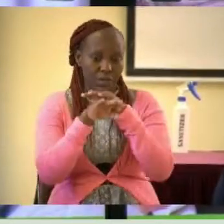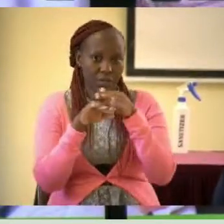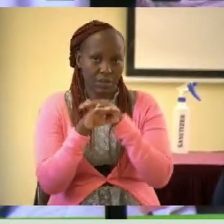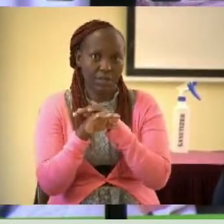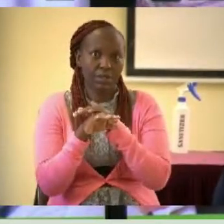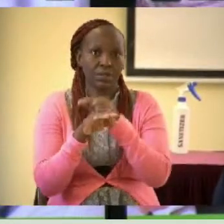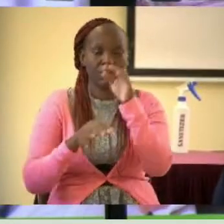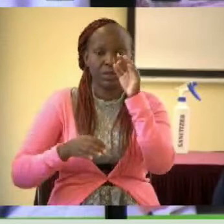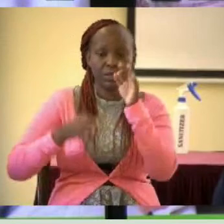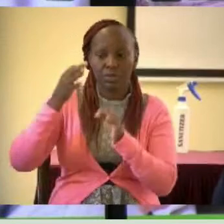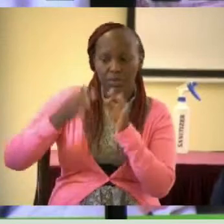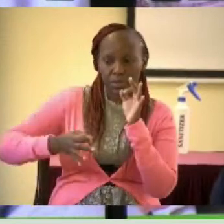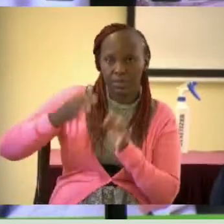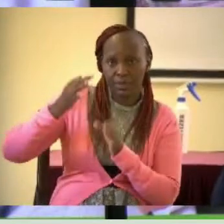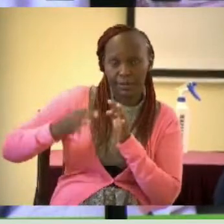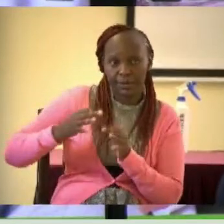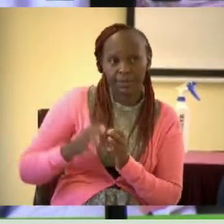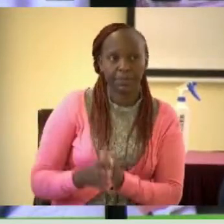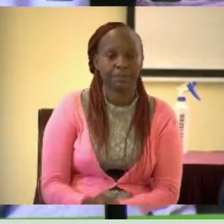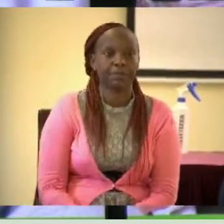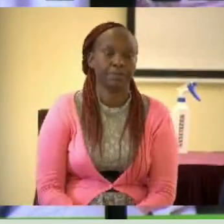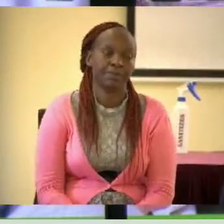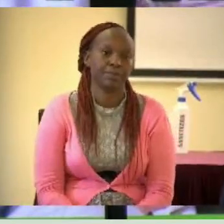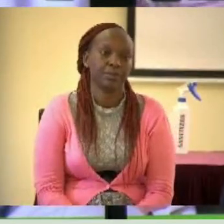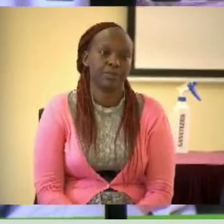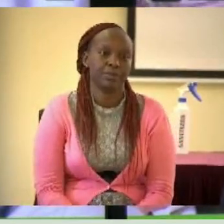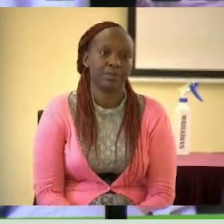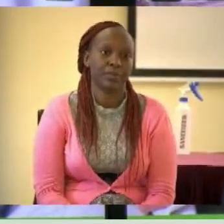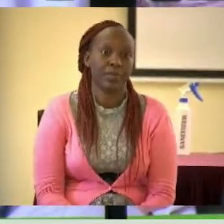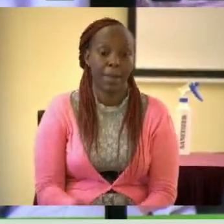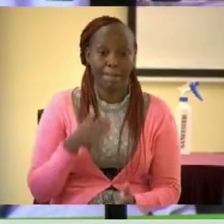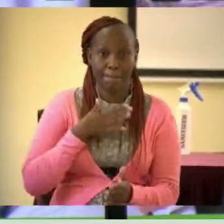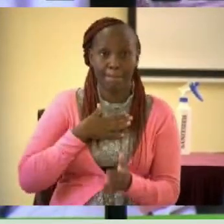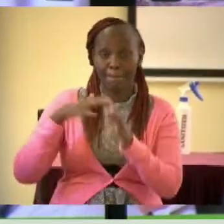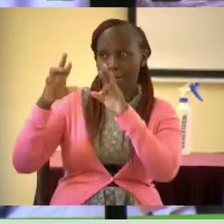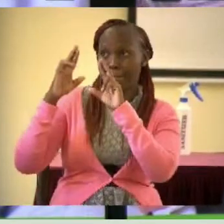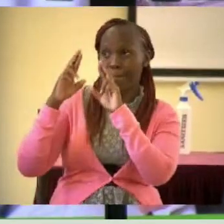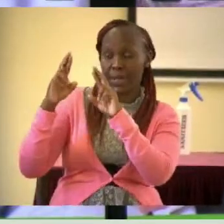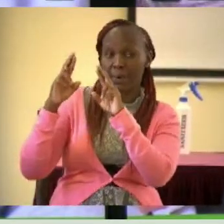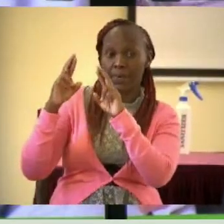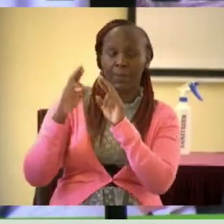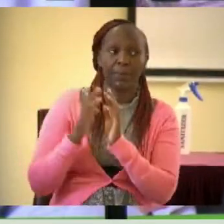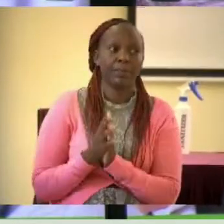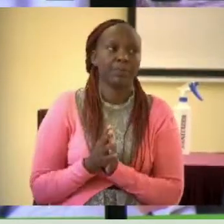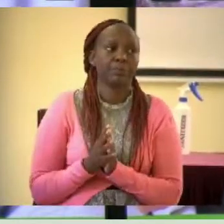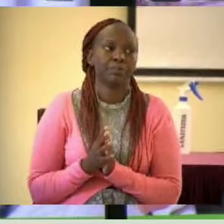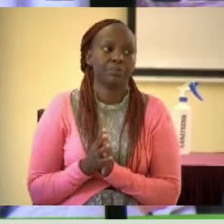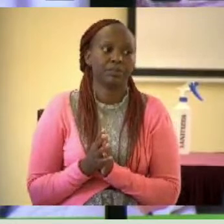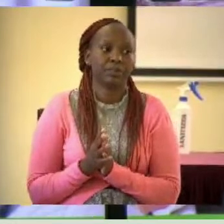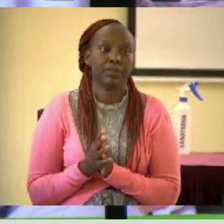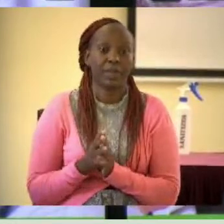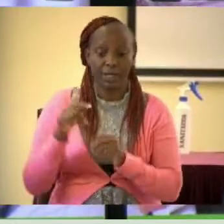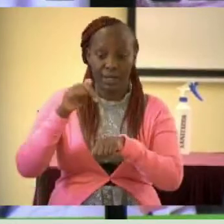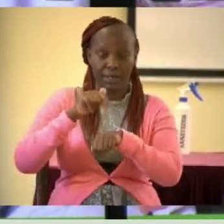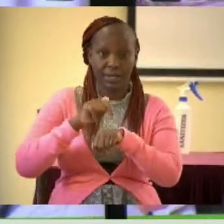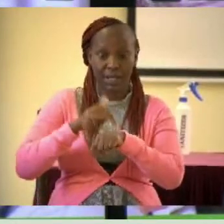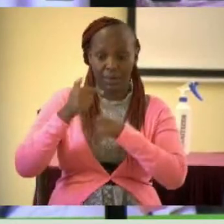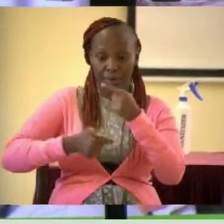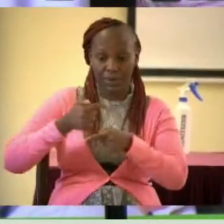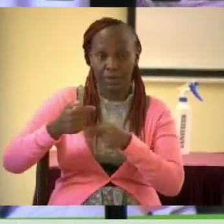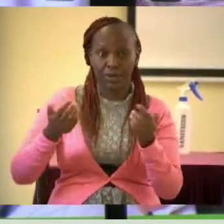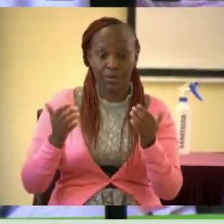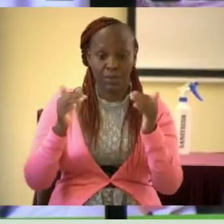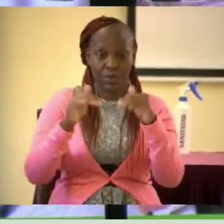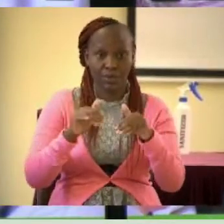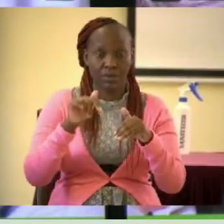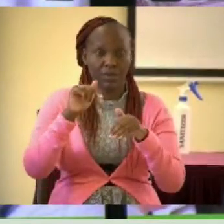to justice. It is my hope that during this workshop,